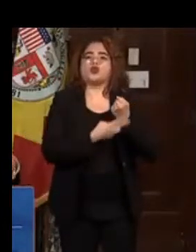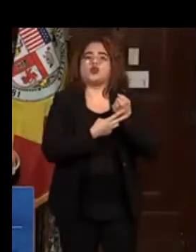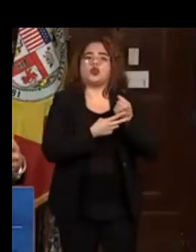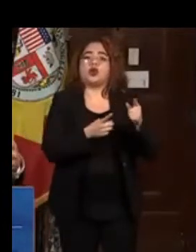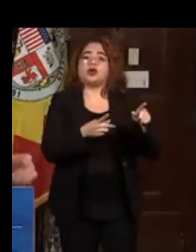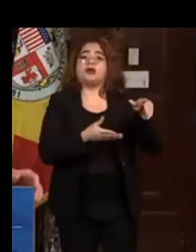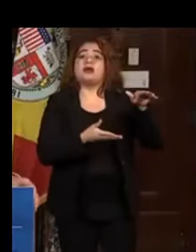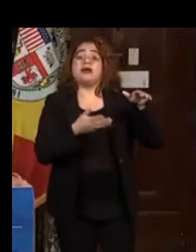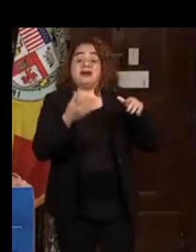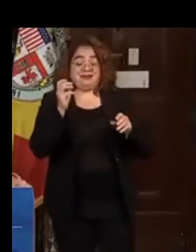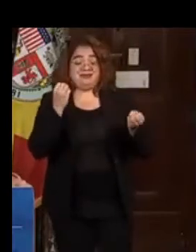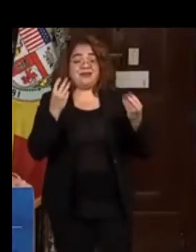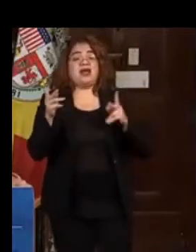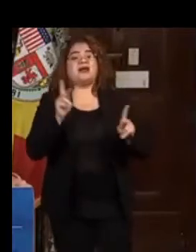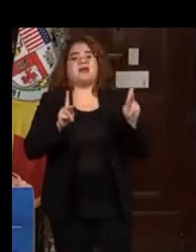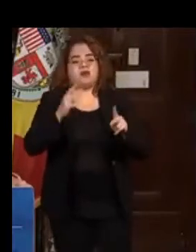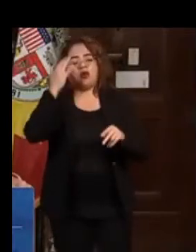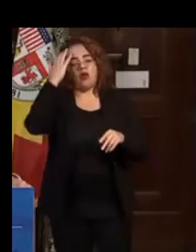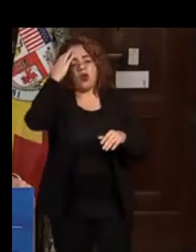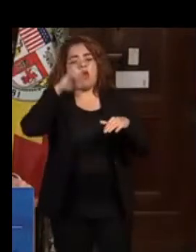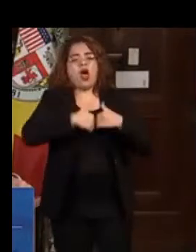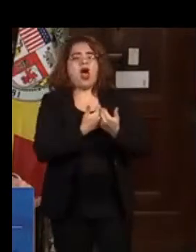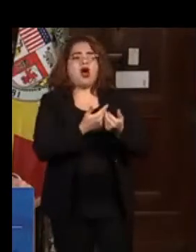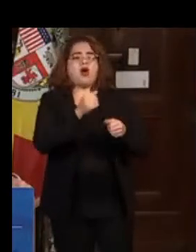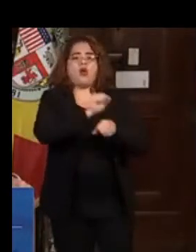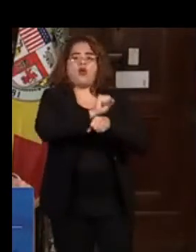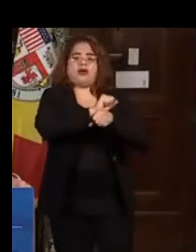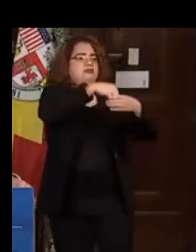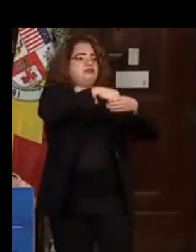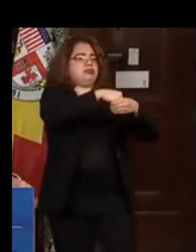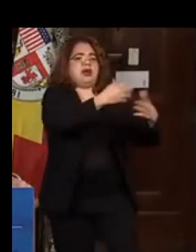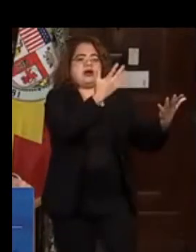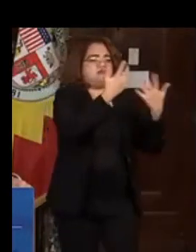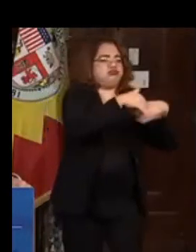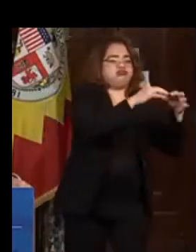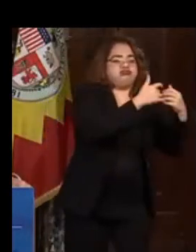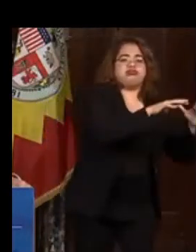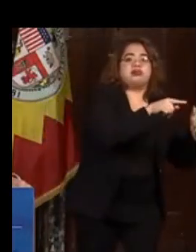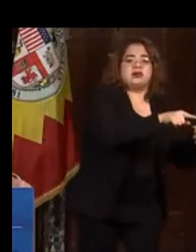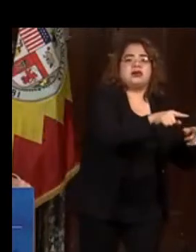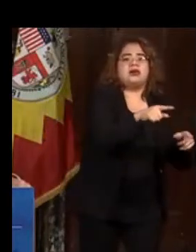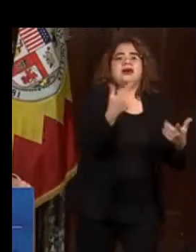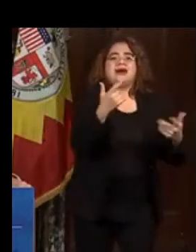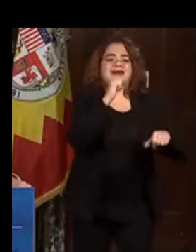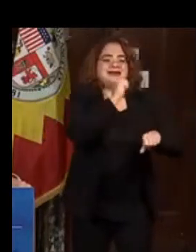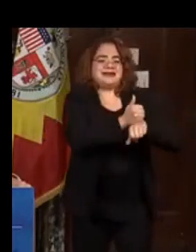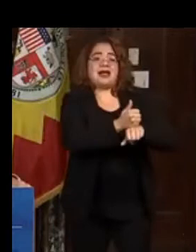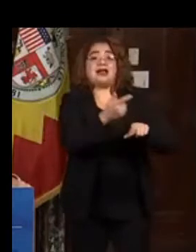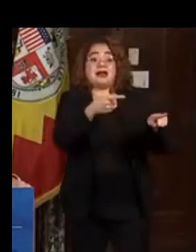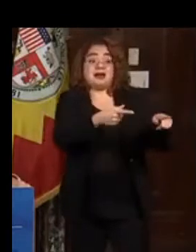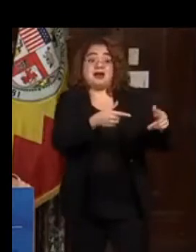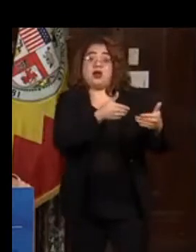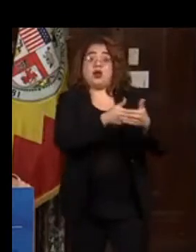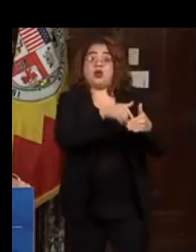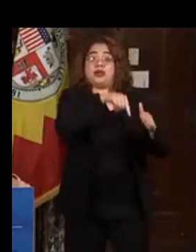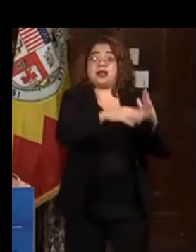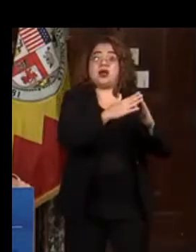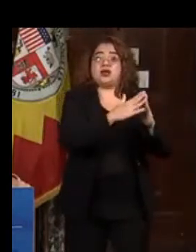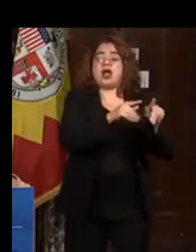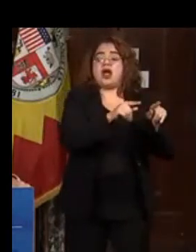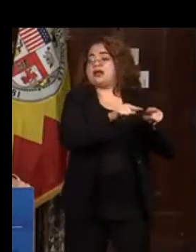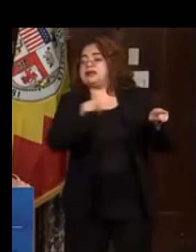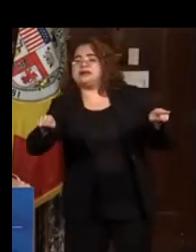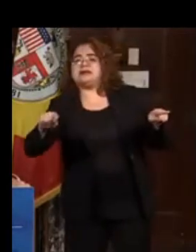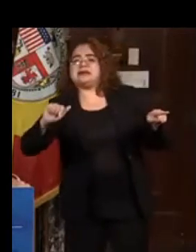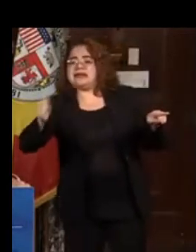people are experienced with this, and maybe we can enlist them so that we could have that key command. And we will offer ourselves at the national level, as